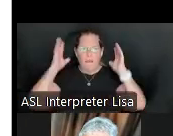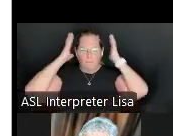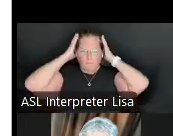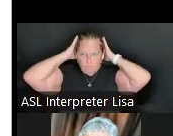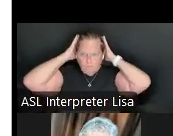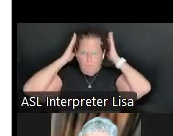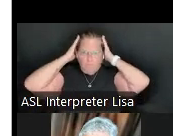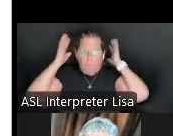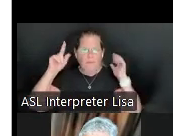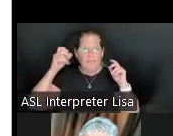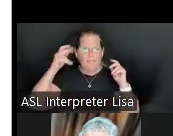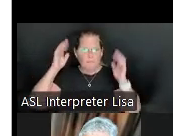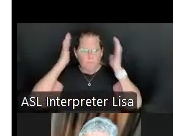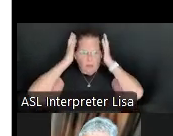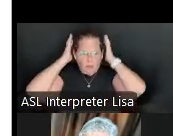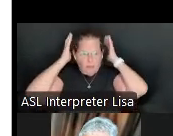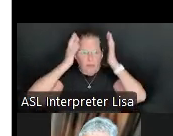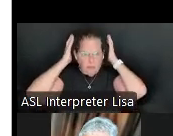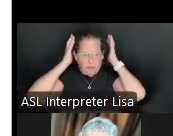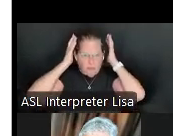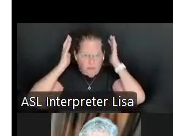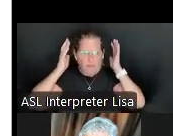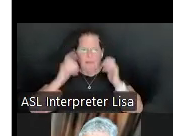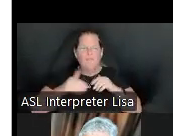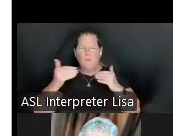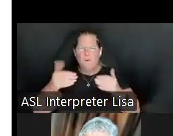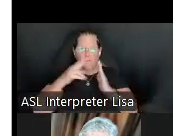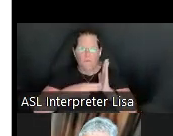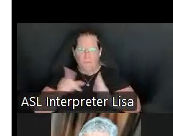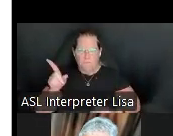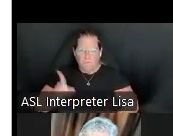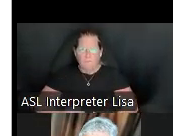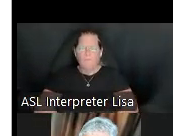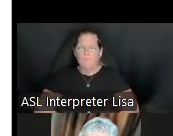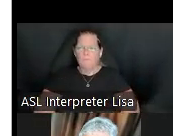and the parietal lobe. I'll leave this up for a second.